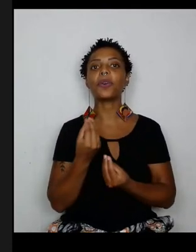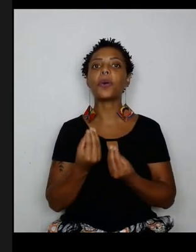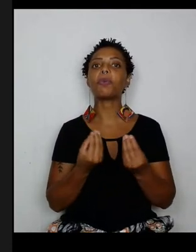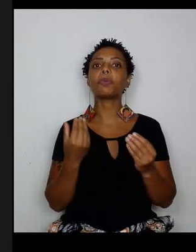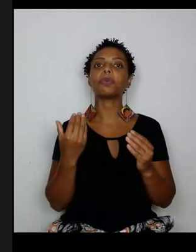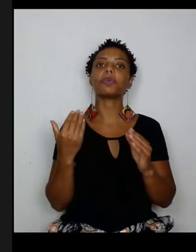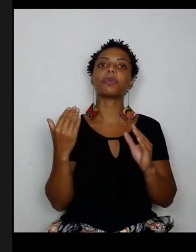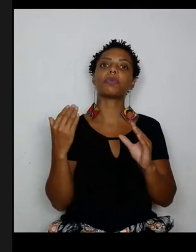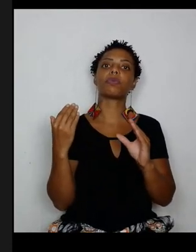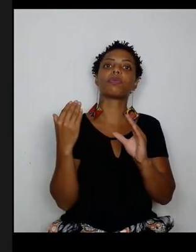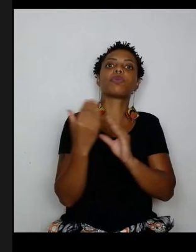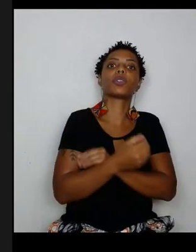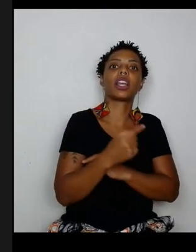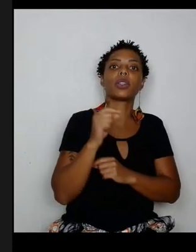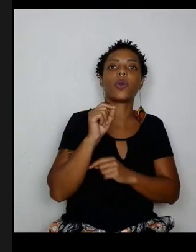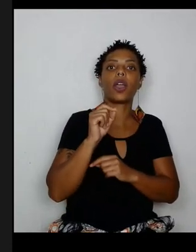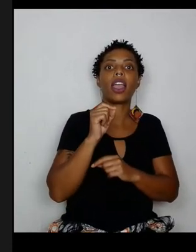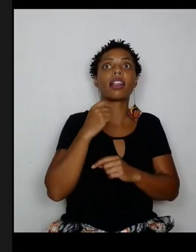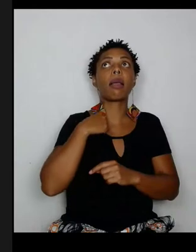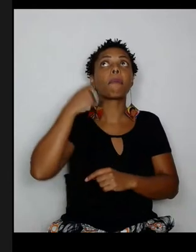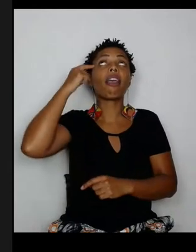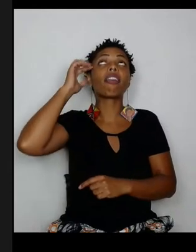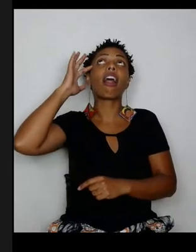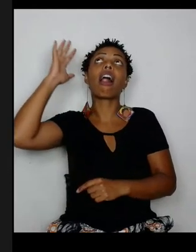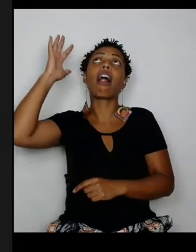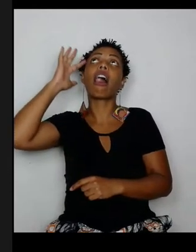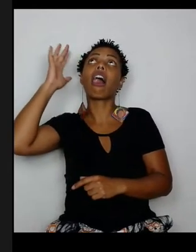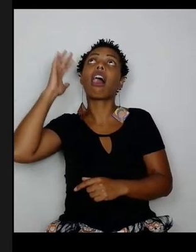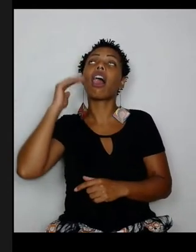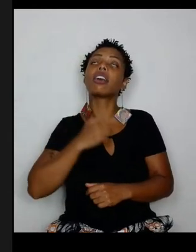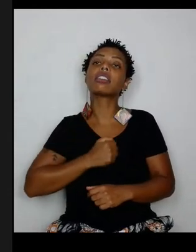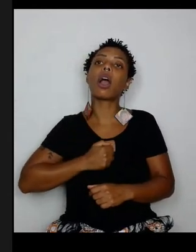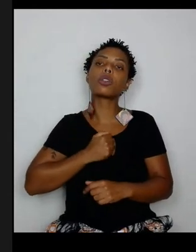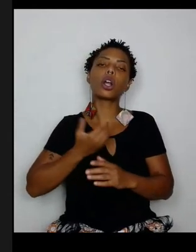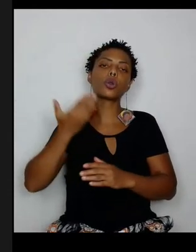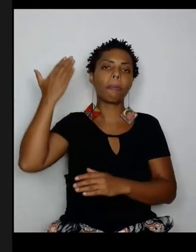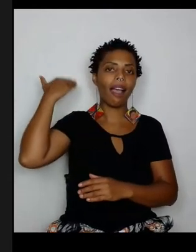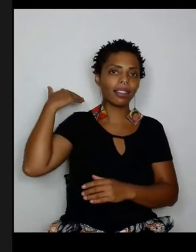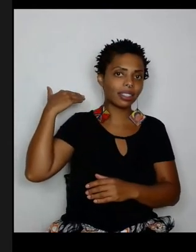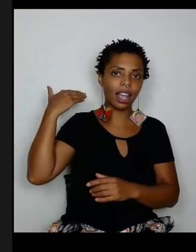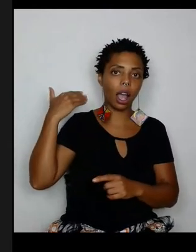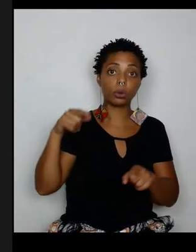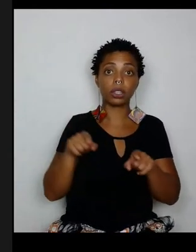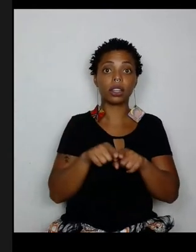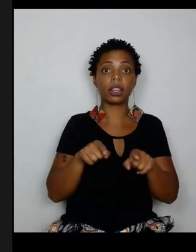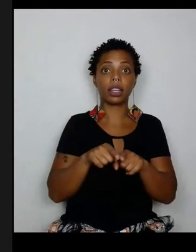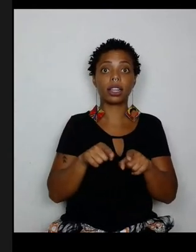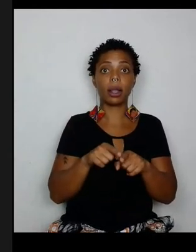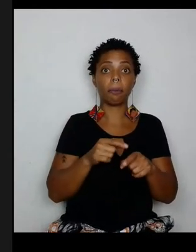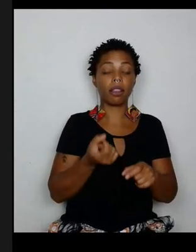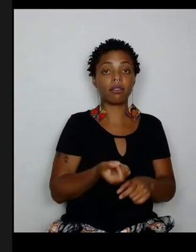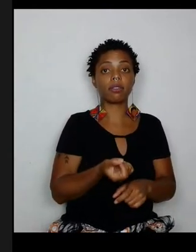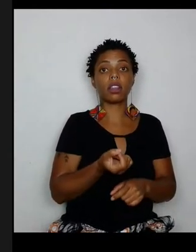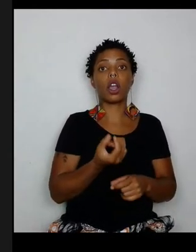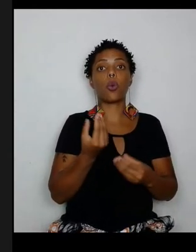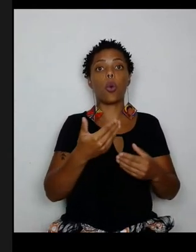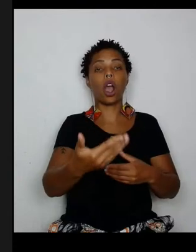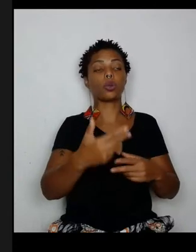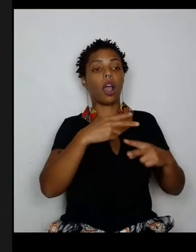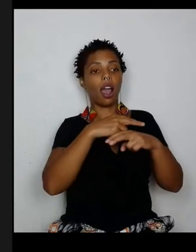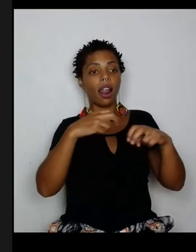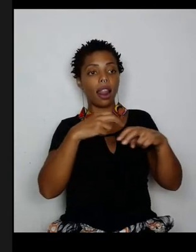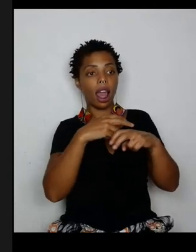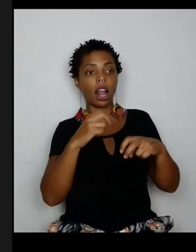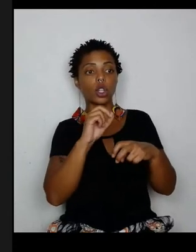how can we escape the trap of the exotic past as we analyze